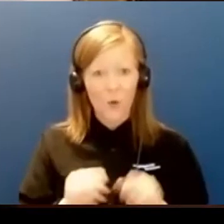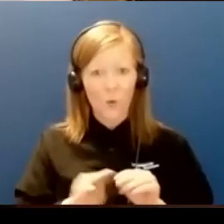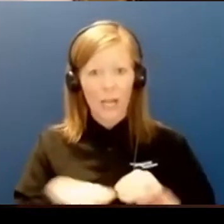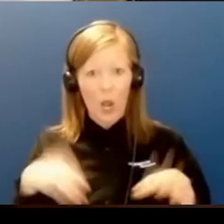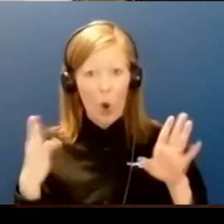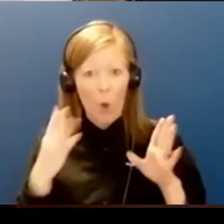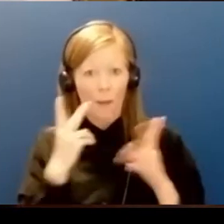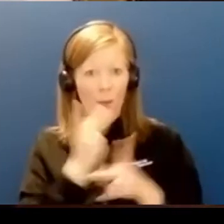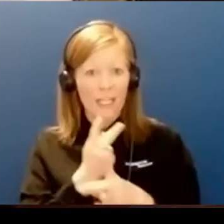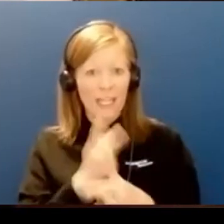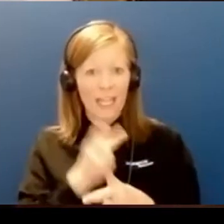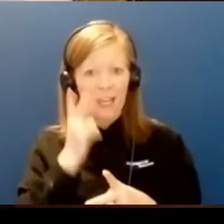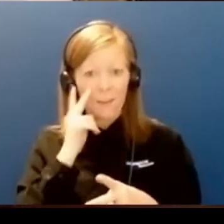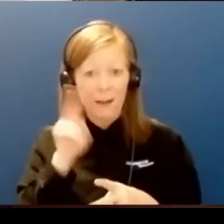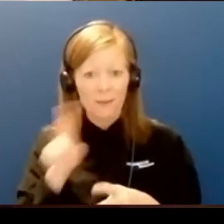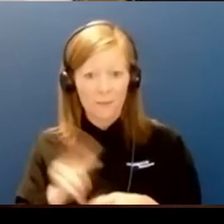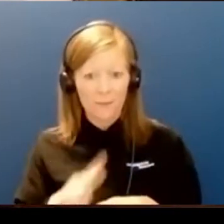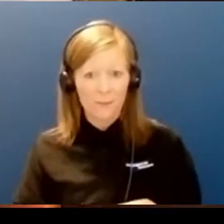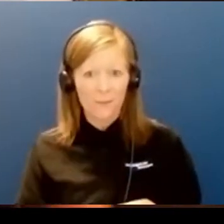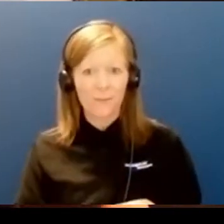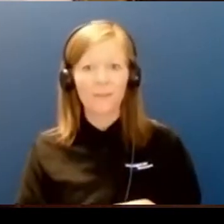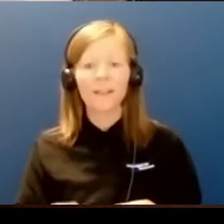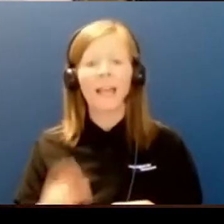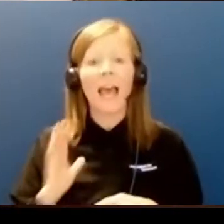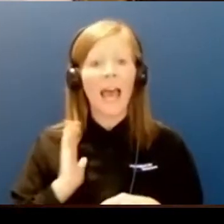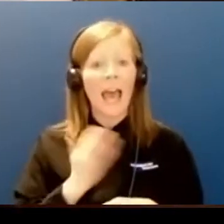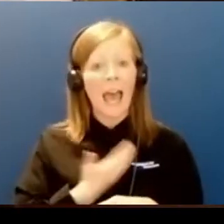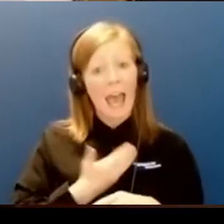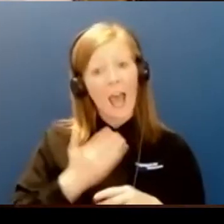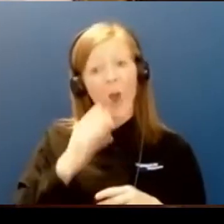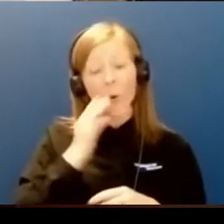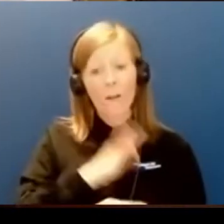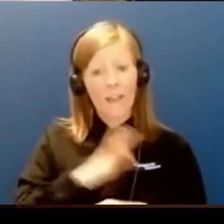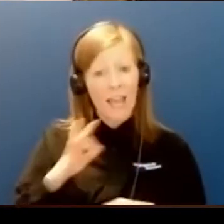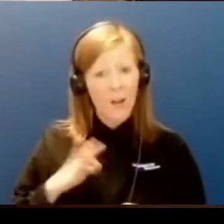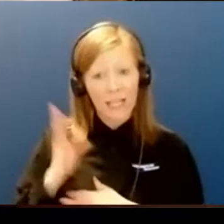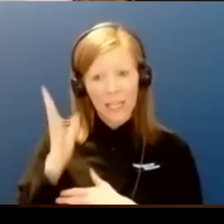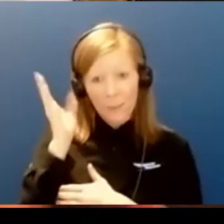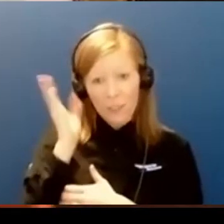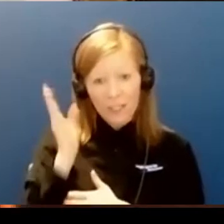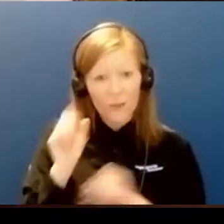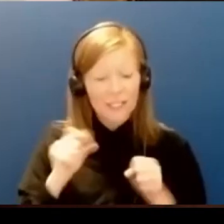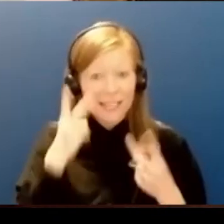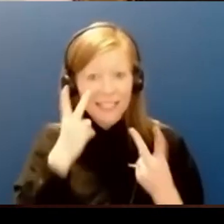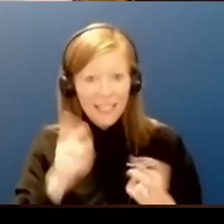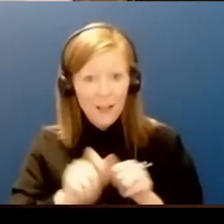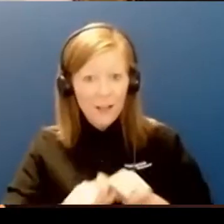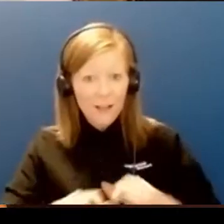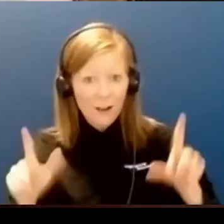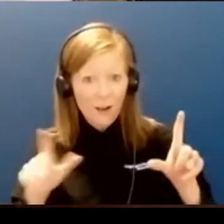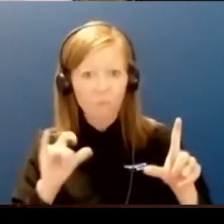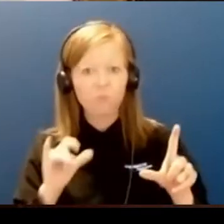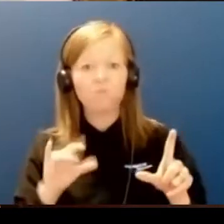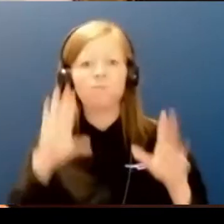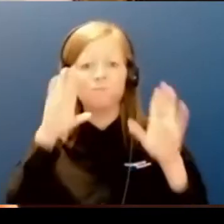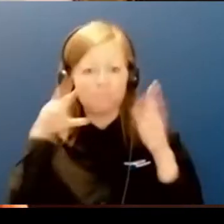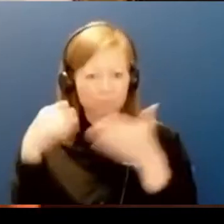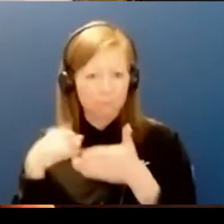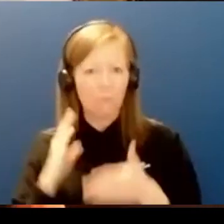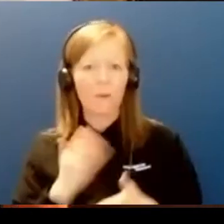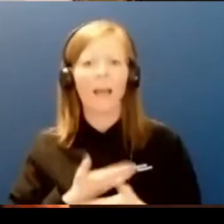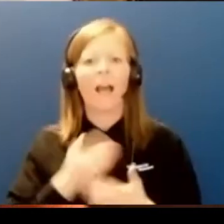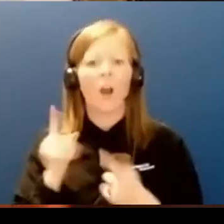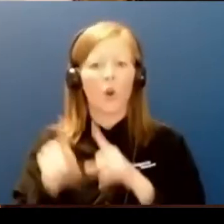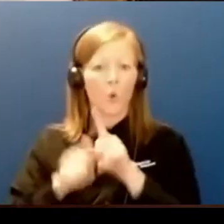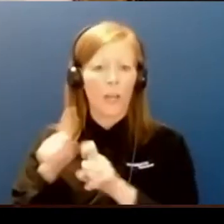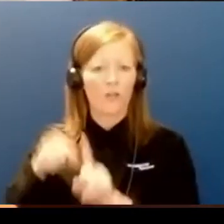open because our faculty presenters will be able to see this and we can concentrate our questions